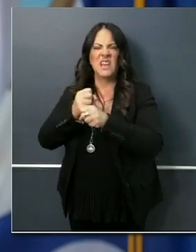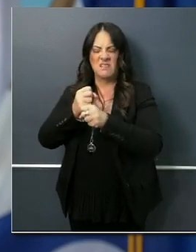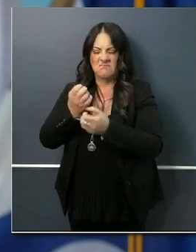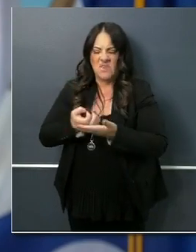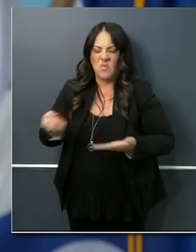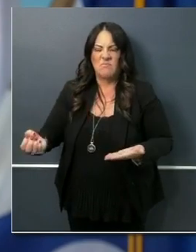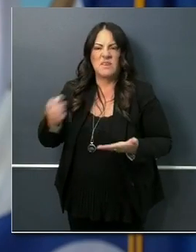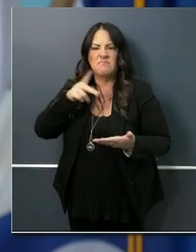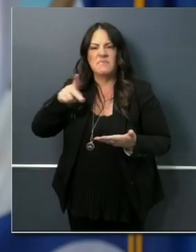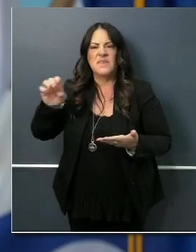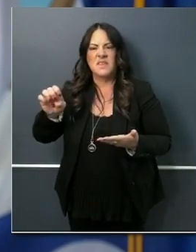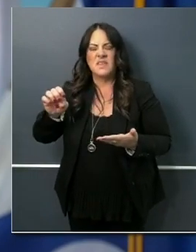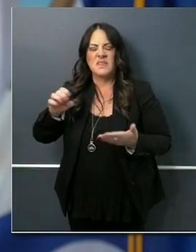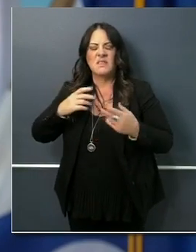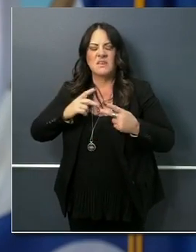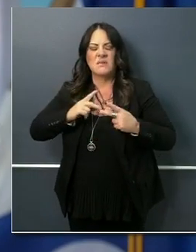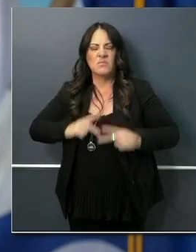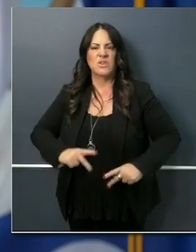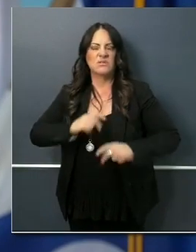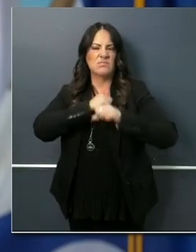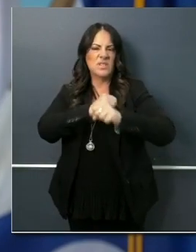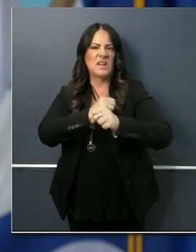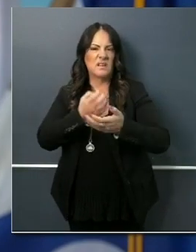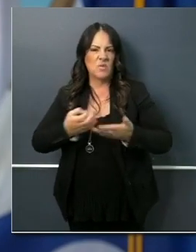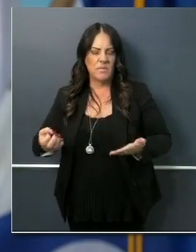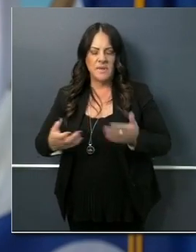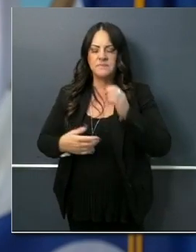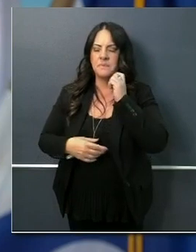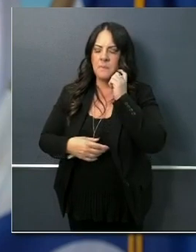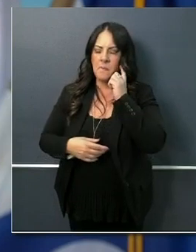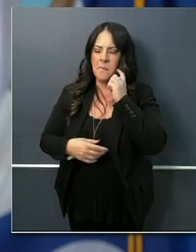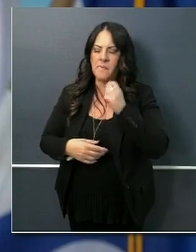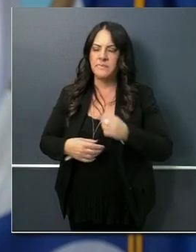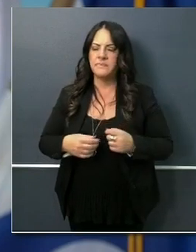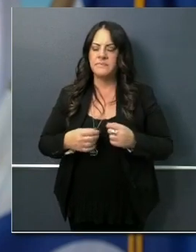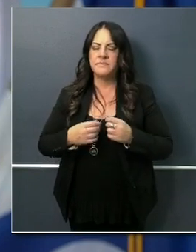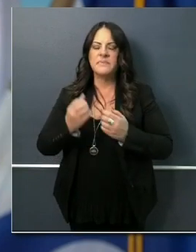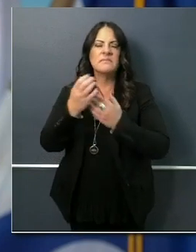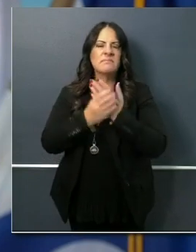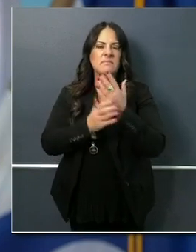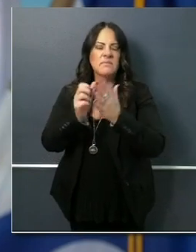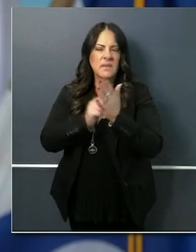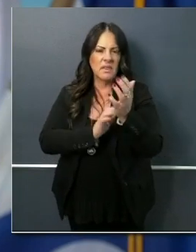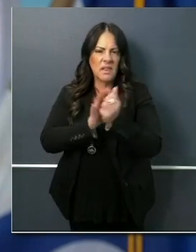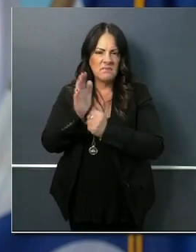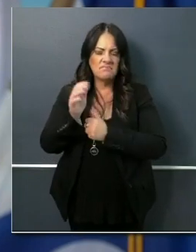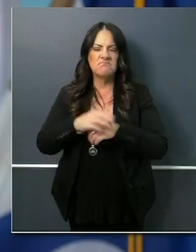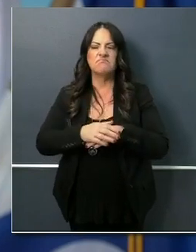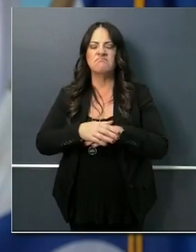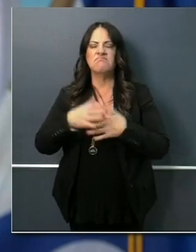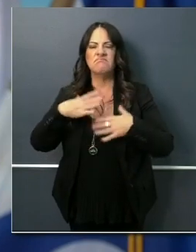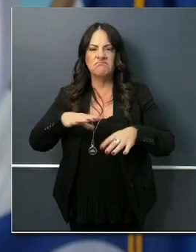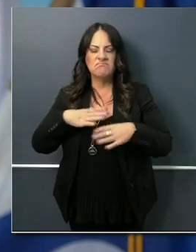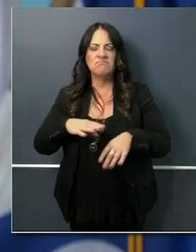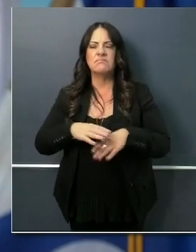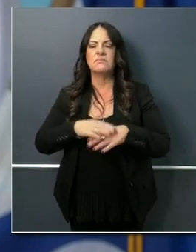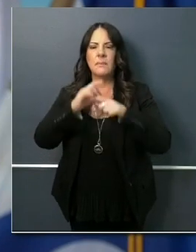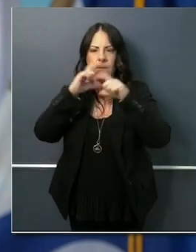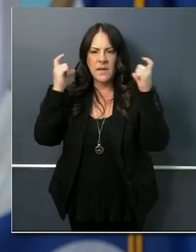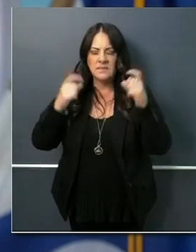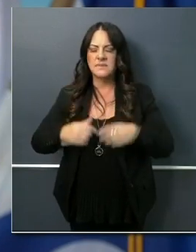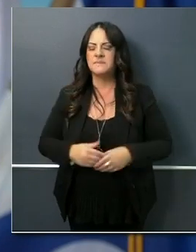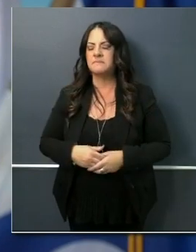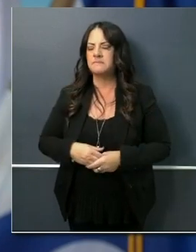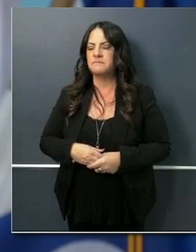they won't. Let me give you some broad strokes, and to the extent that that they may be insufficient to